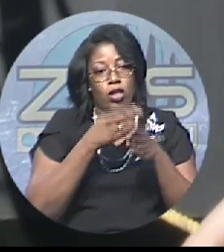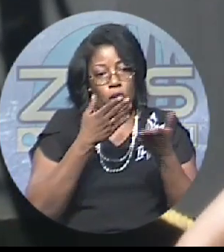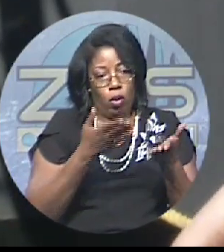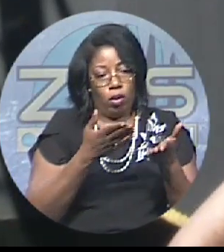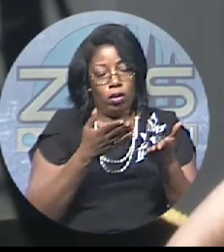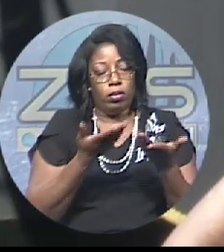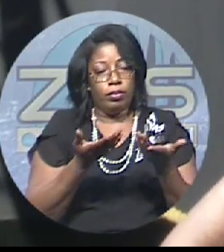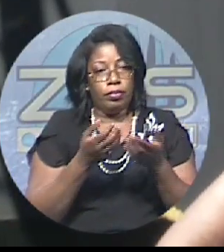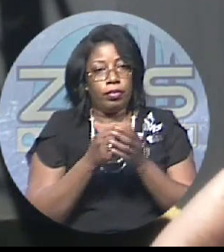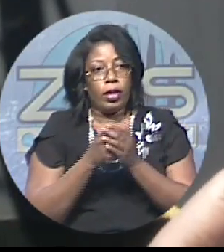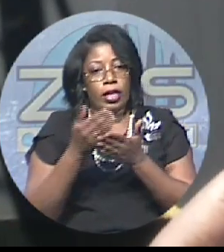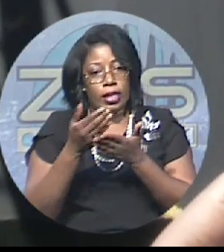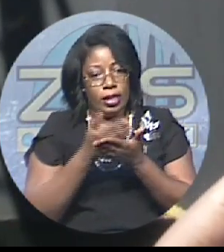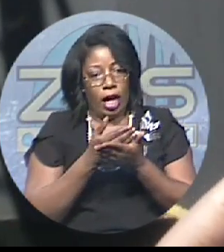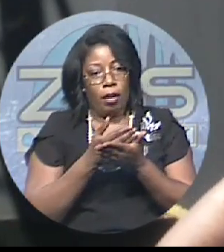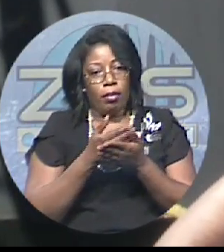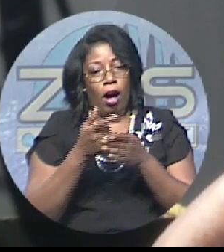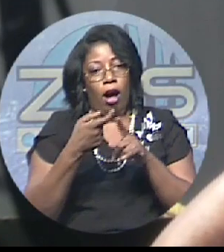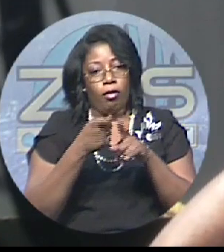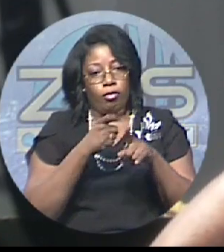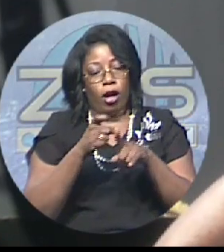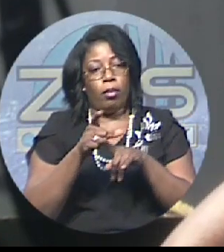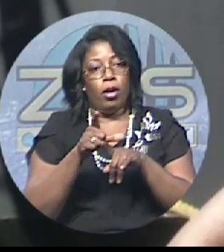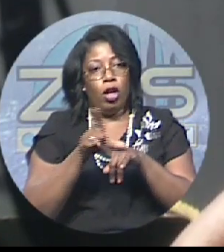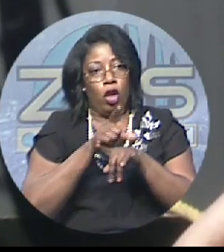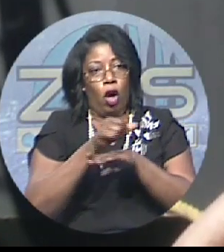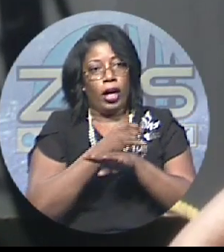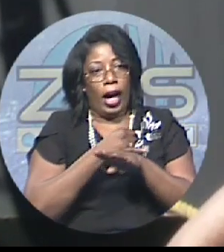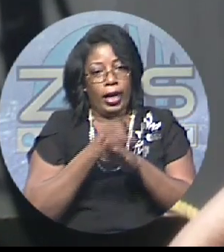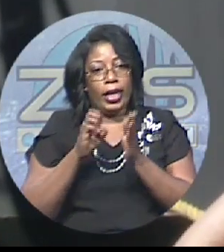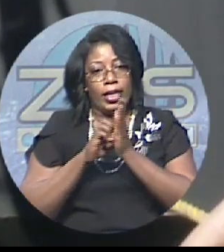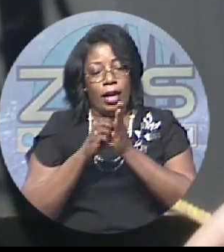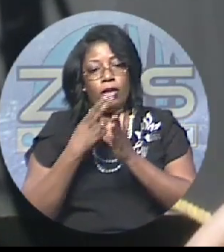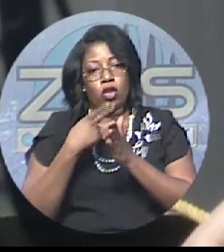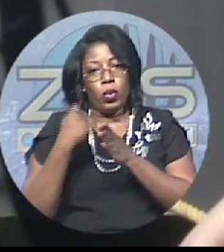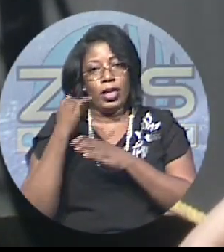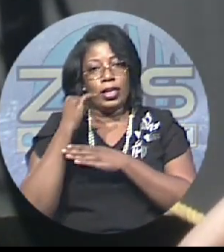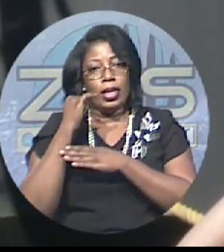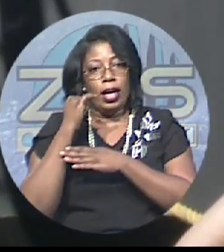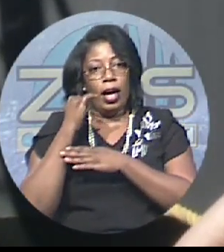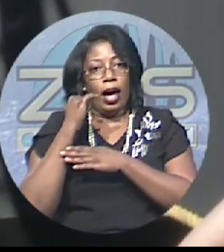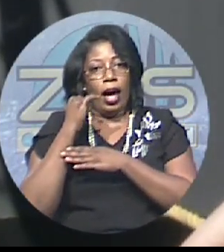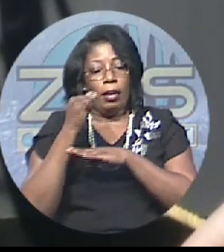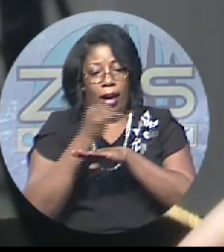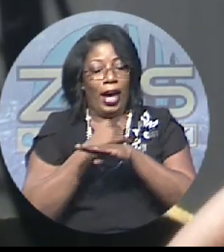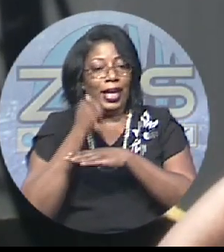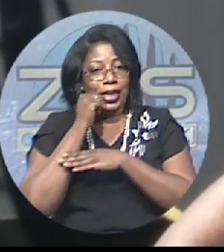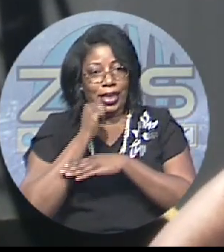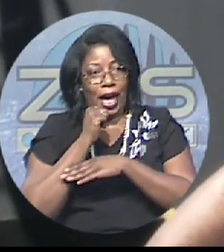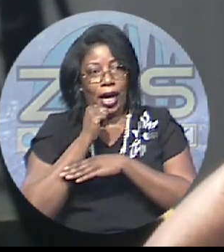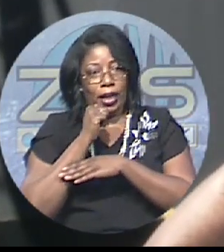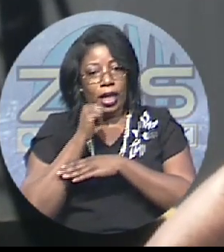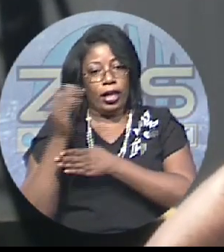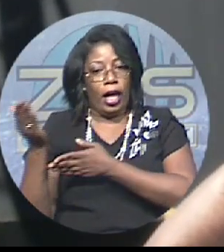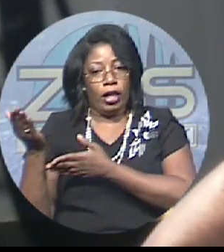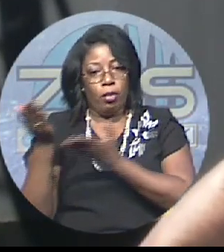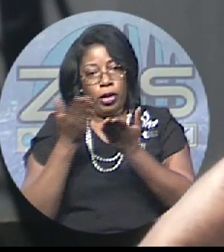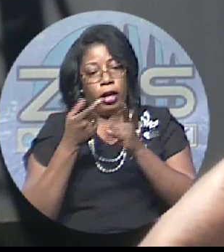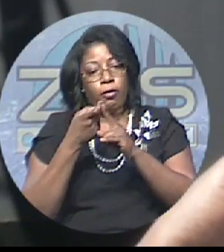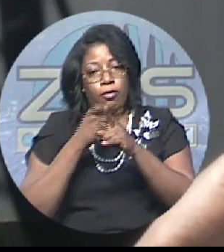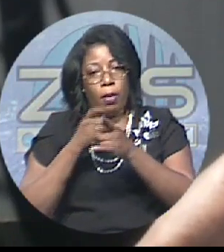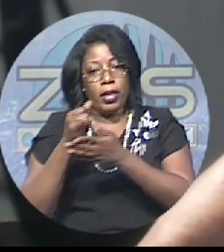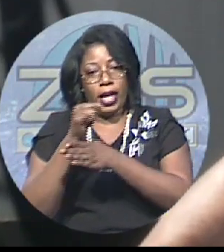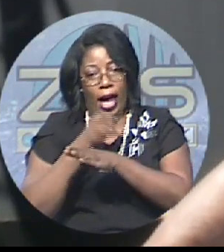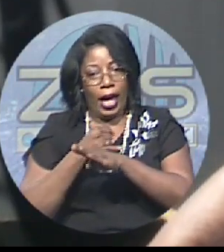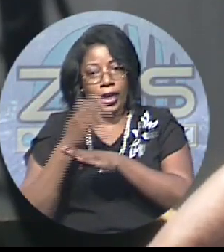in New Providence. Some of them are from Long Island. Like take for instance the Sweet Island Gal, that's a Long Island boat. But to bring the boats from the island, the